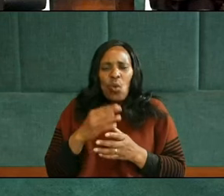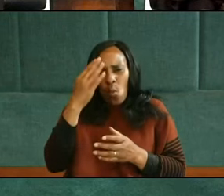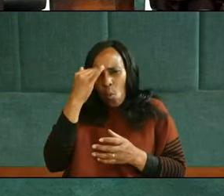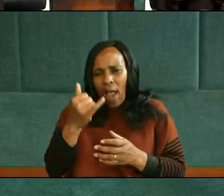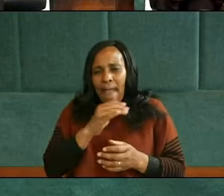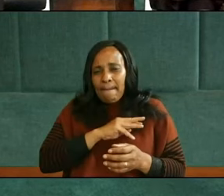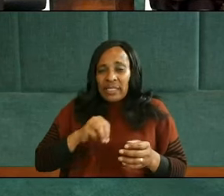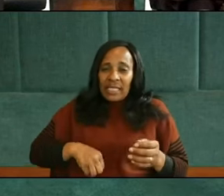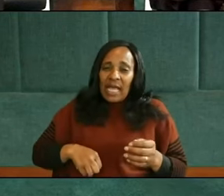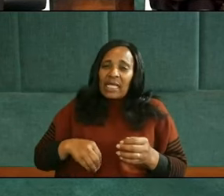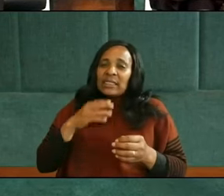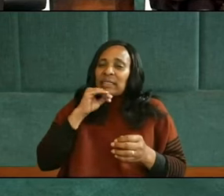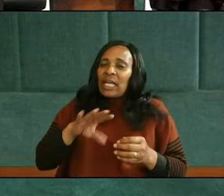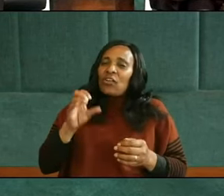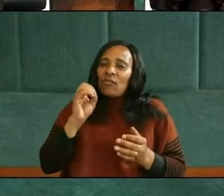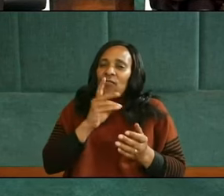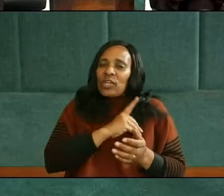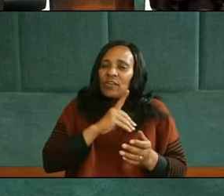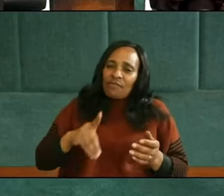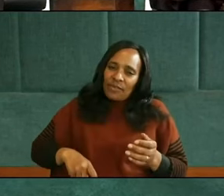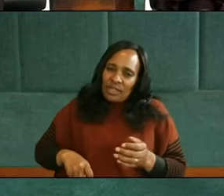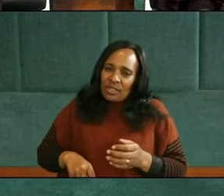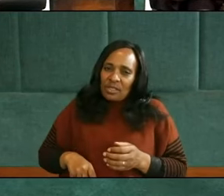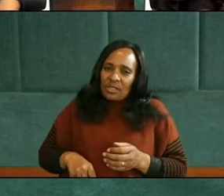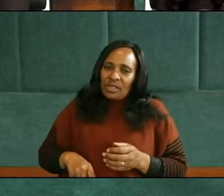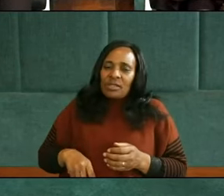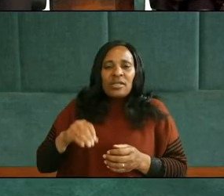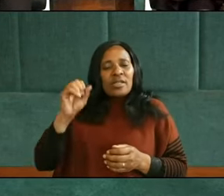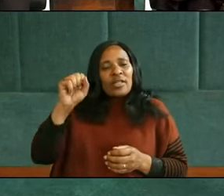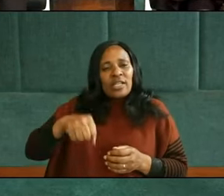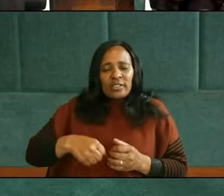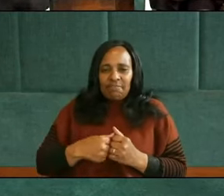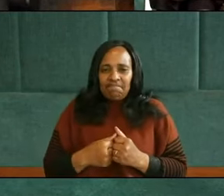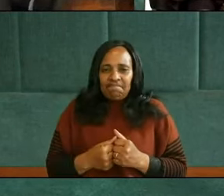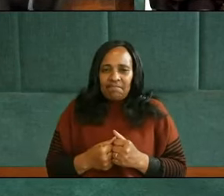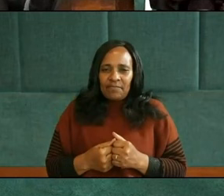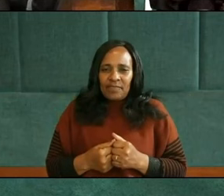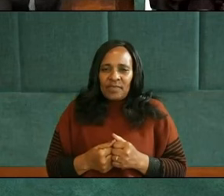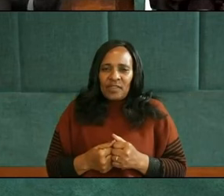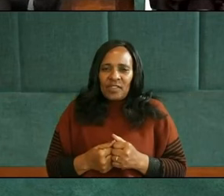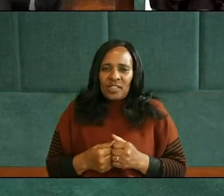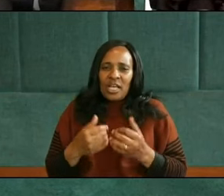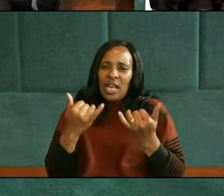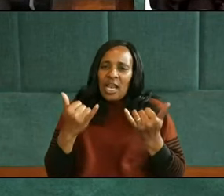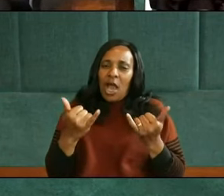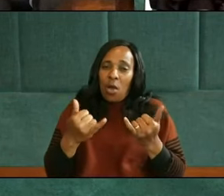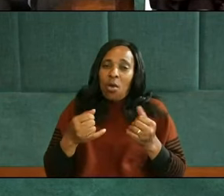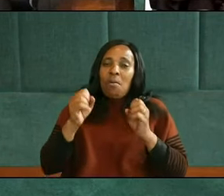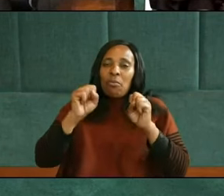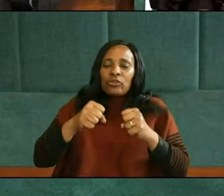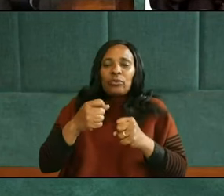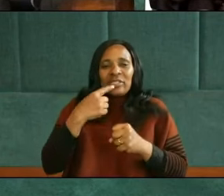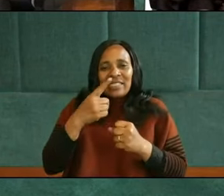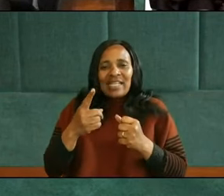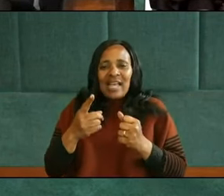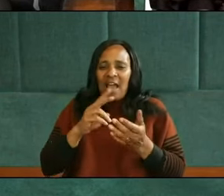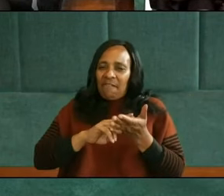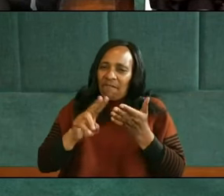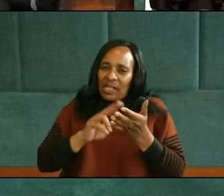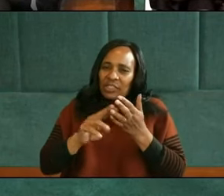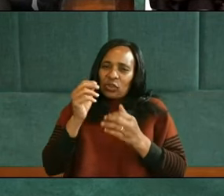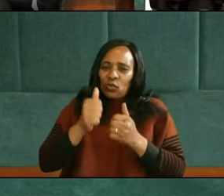Messiah is the son of David? Yes, so now, as you guys are thinking, I can maybe say a verse